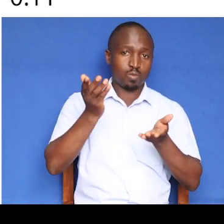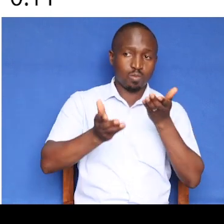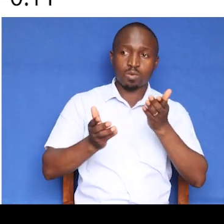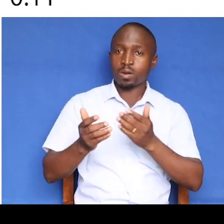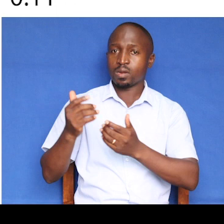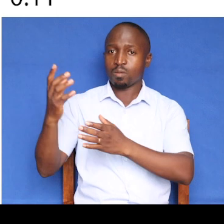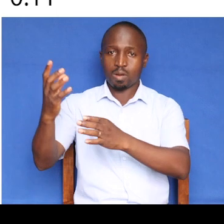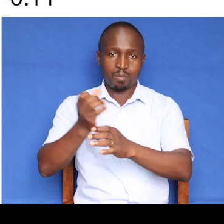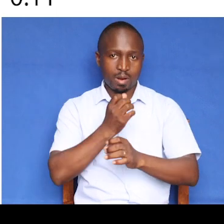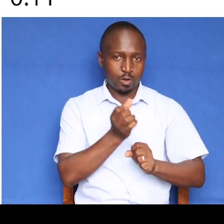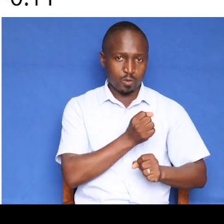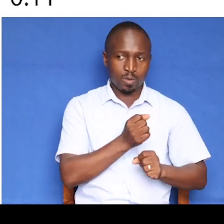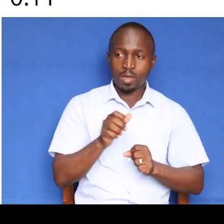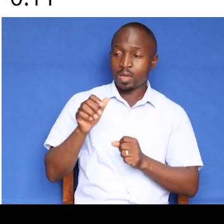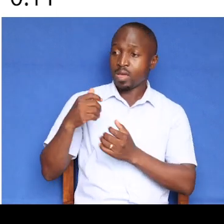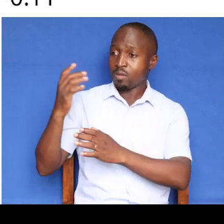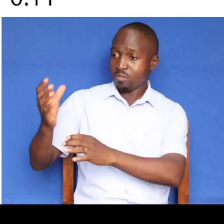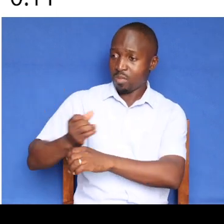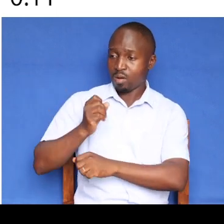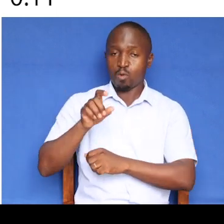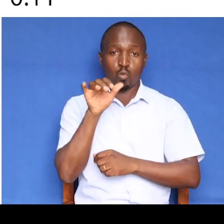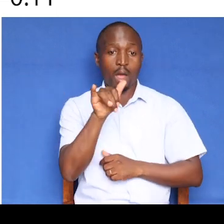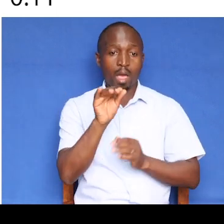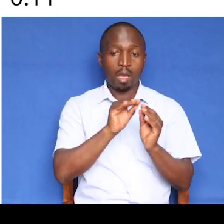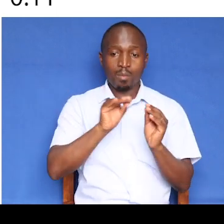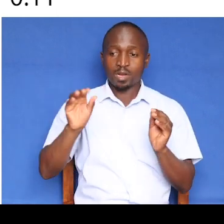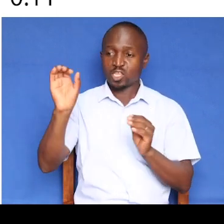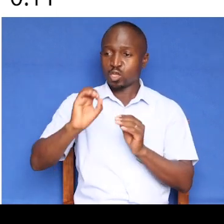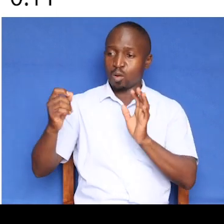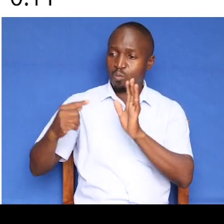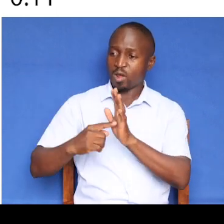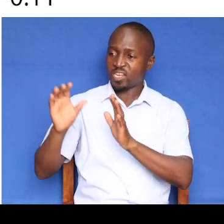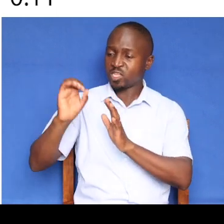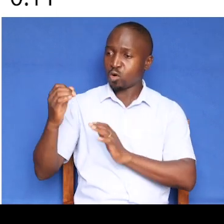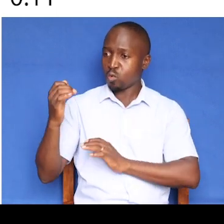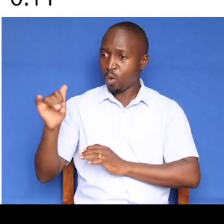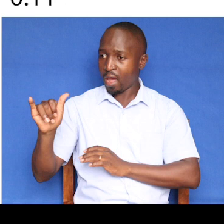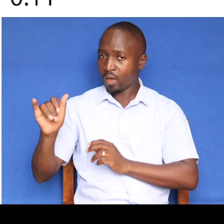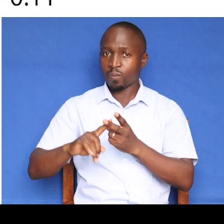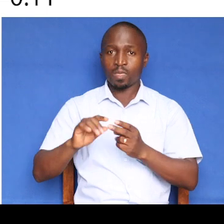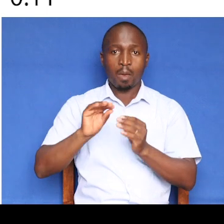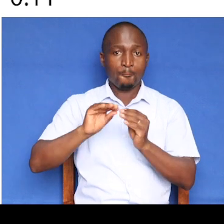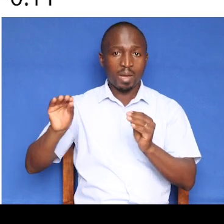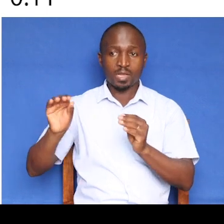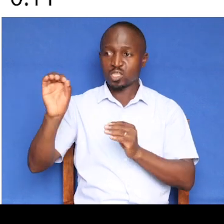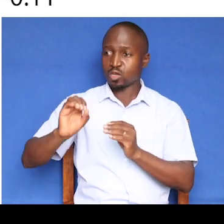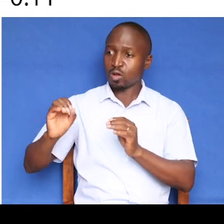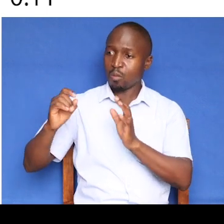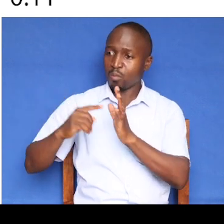So income, which is y, minus 0.0y, minus